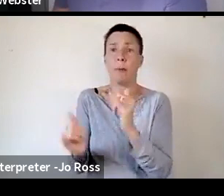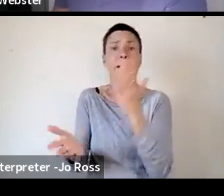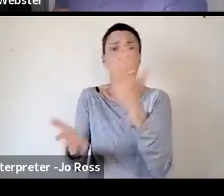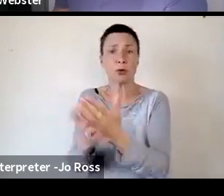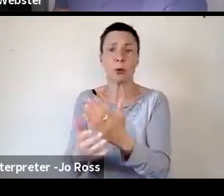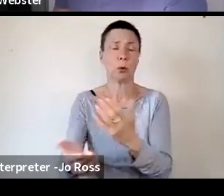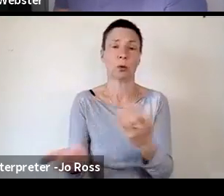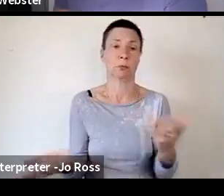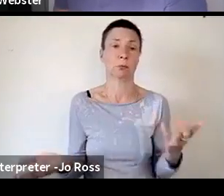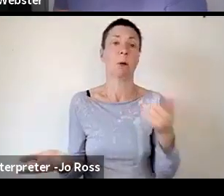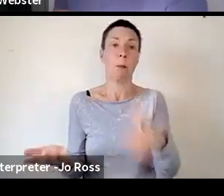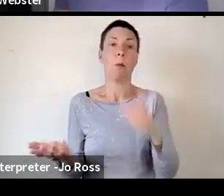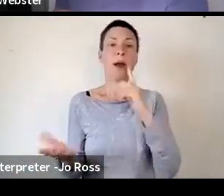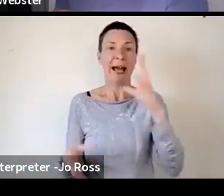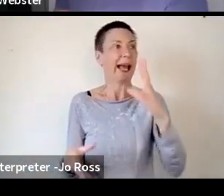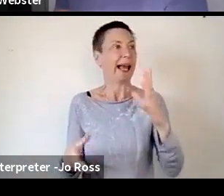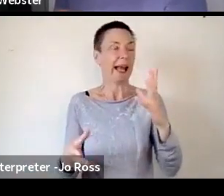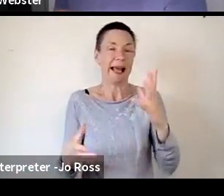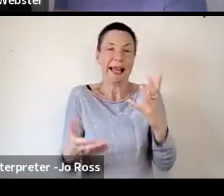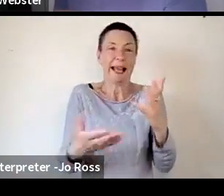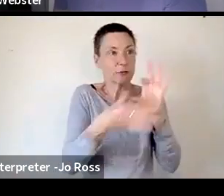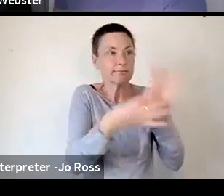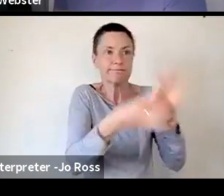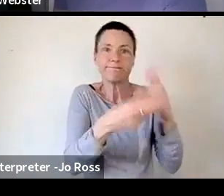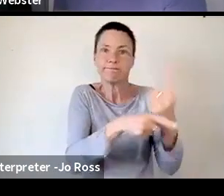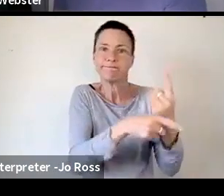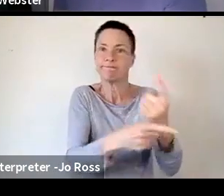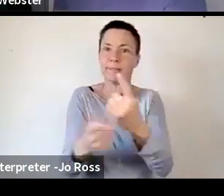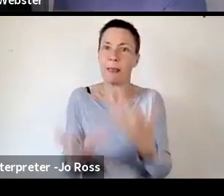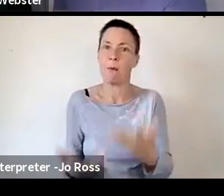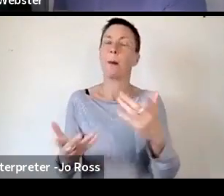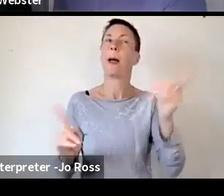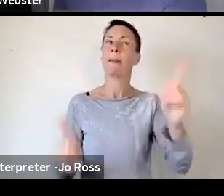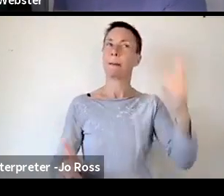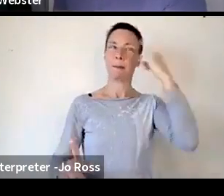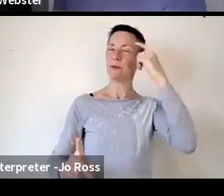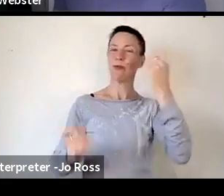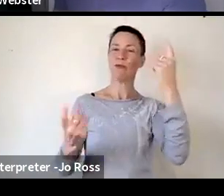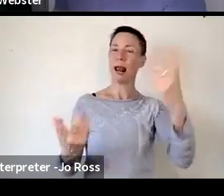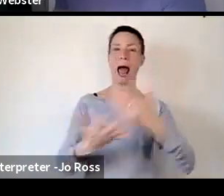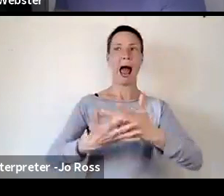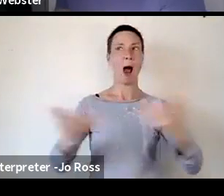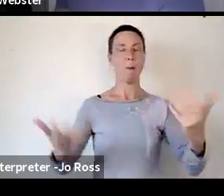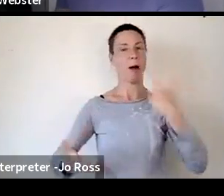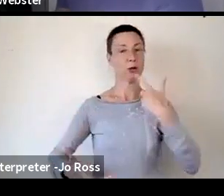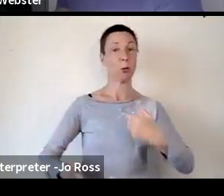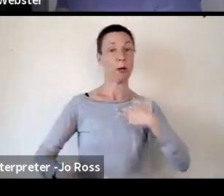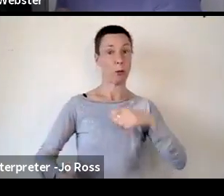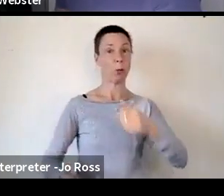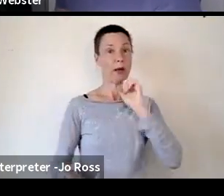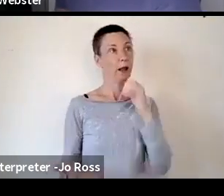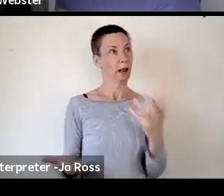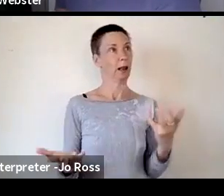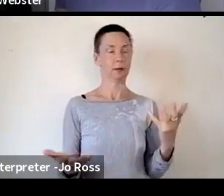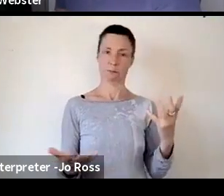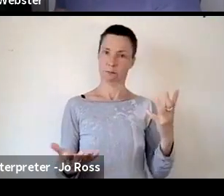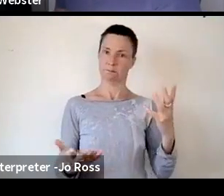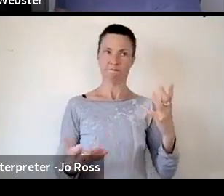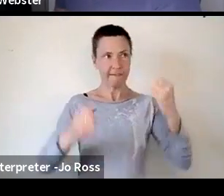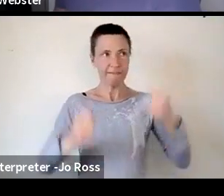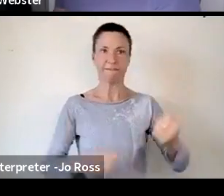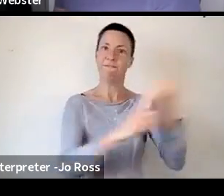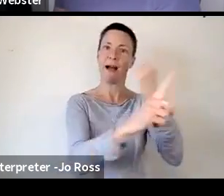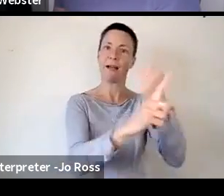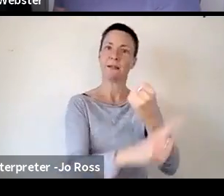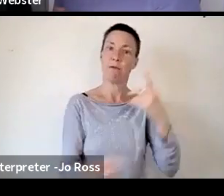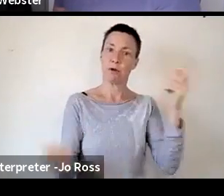you know, we are in the rooms at the moment, but I think people really underestimate how much we are willing to see, you know, things change, and, you